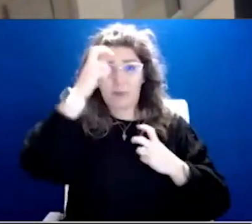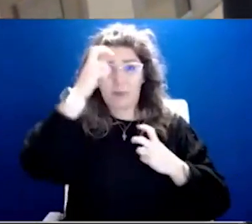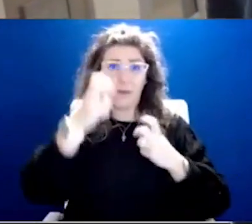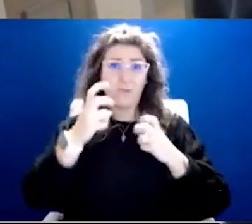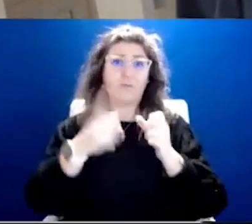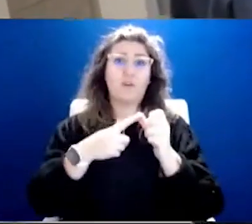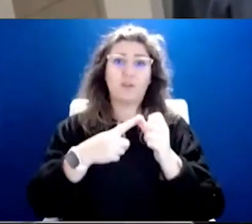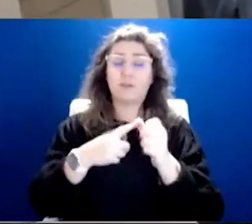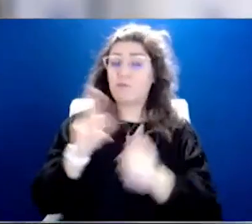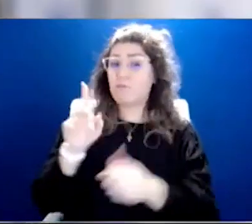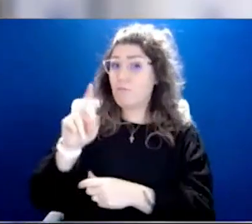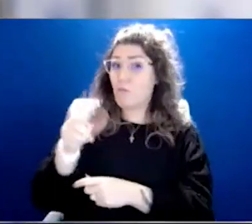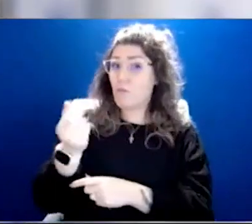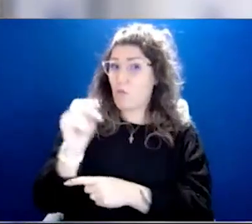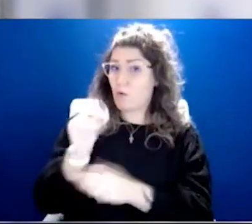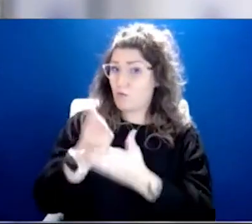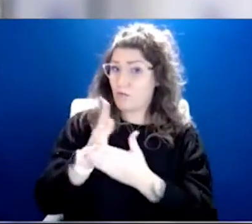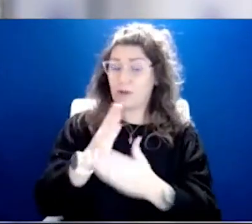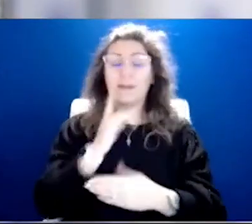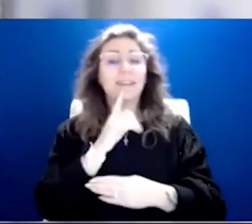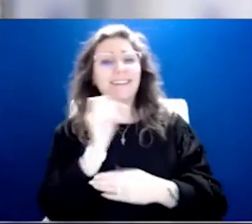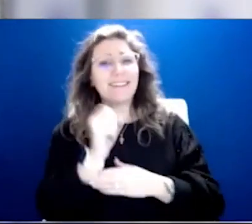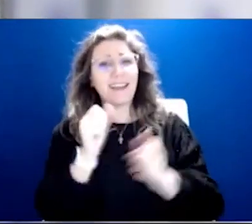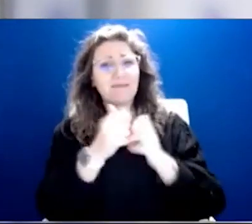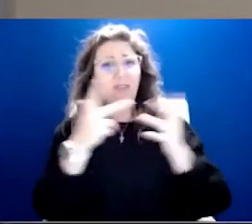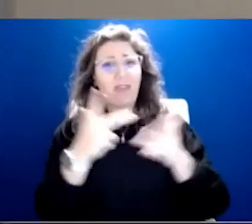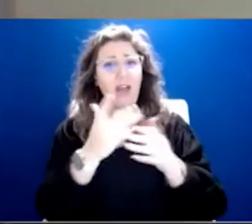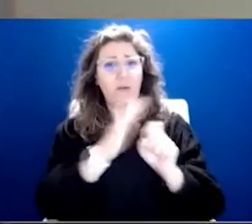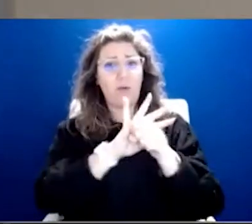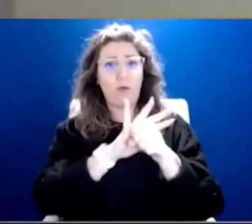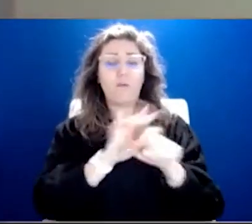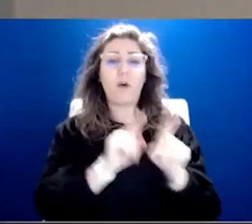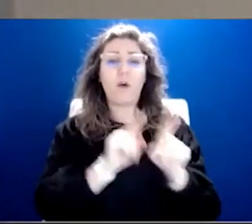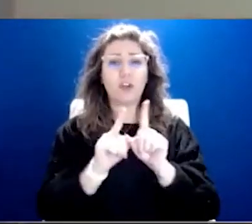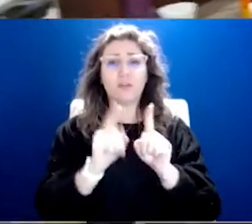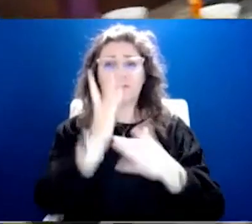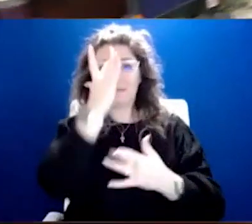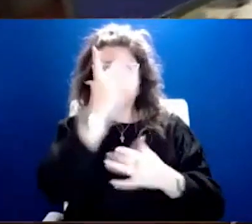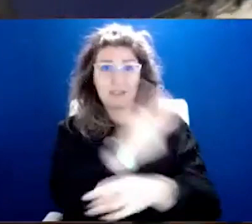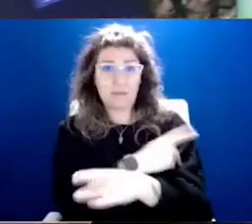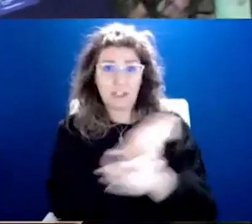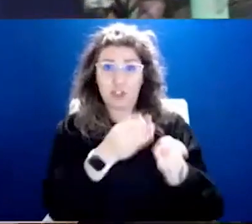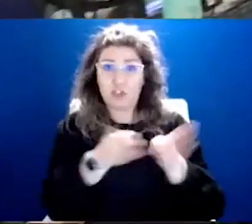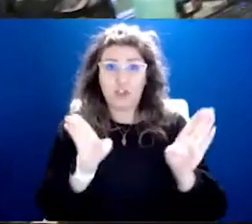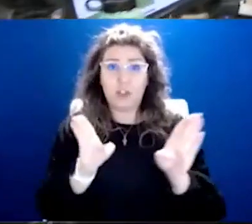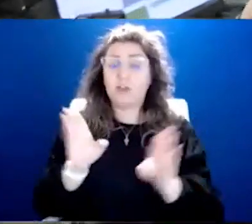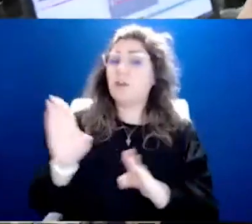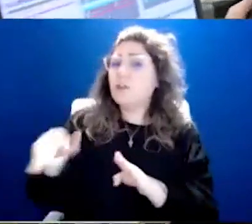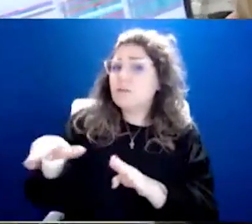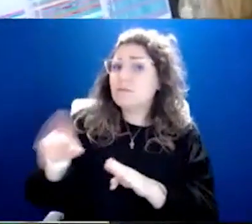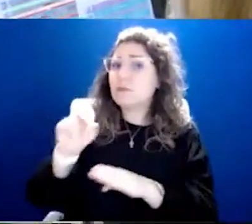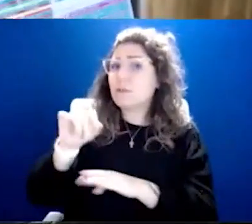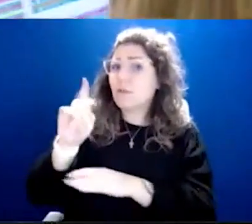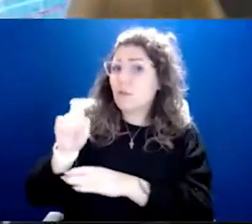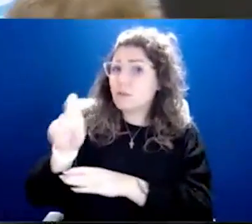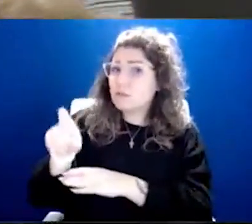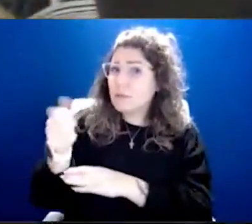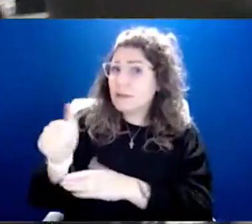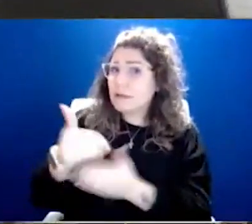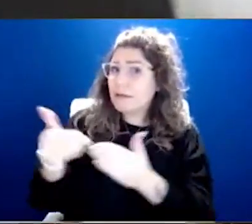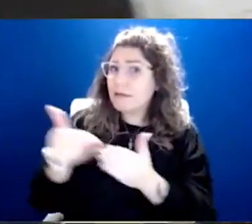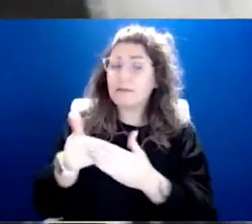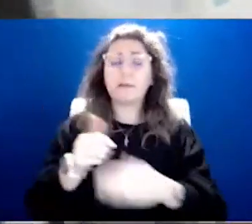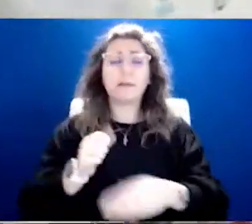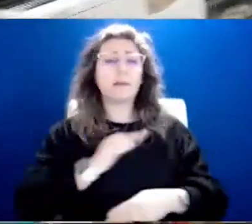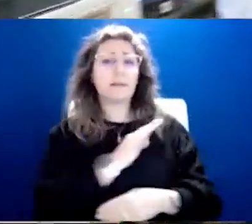okay? And while, yes, a lot of it is COVID, there is also a lot of just sick patients in general. Nicole, do you need anything? Staff has been feeling it for